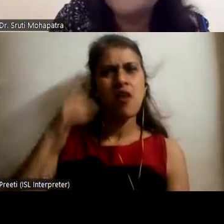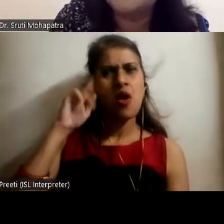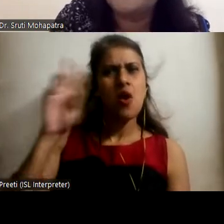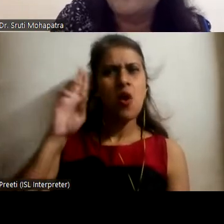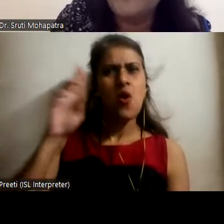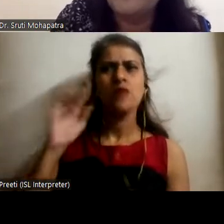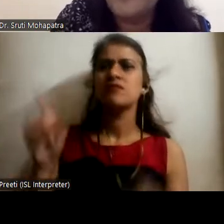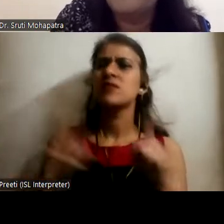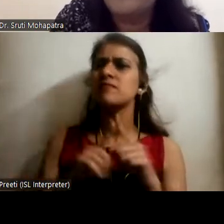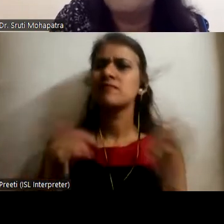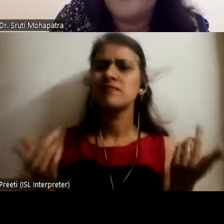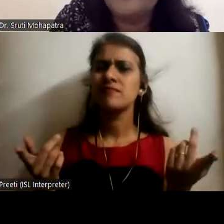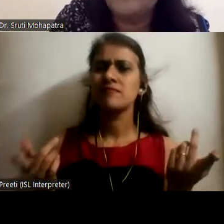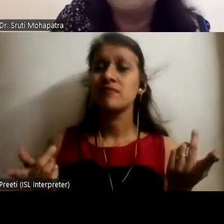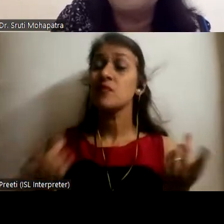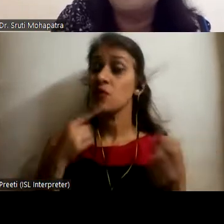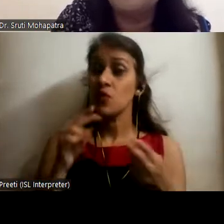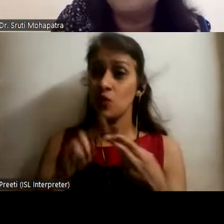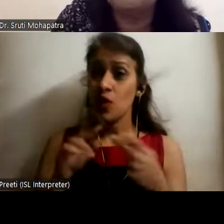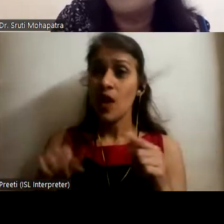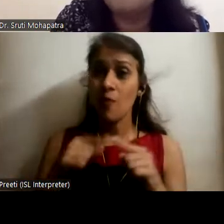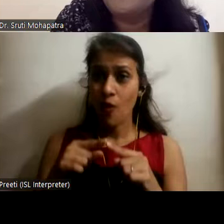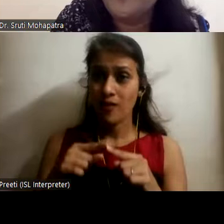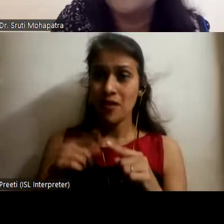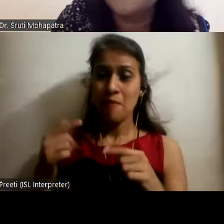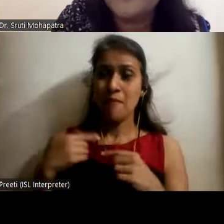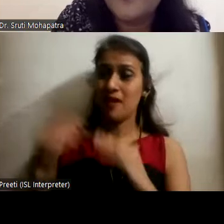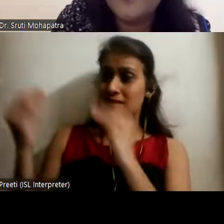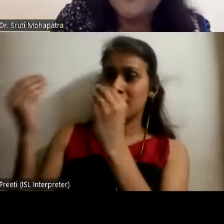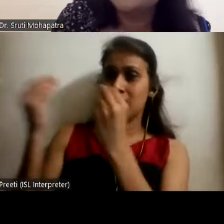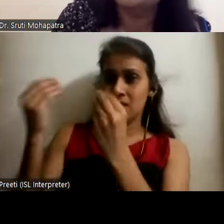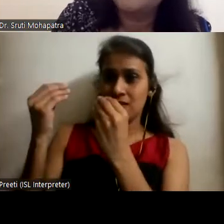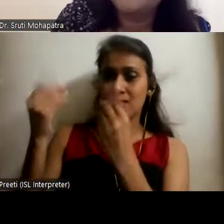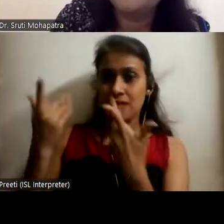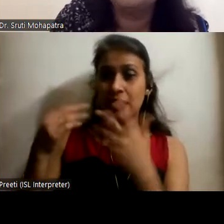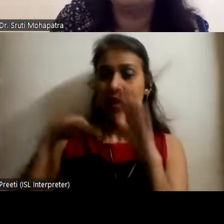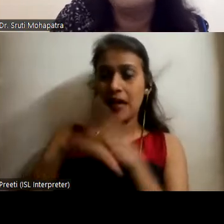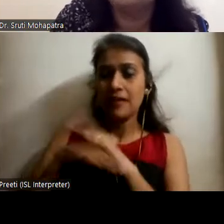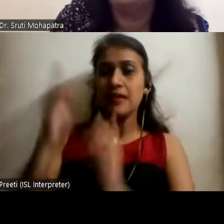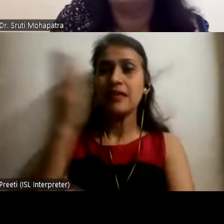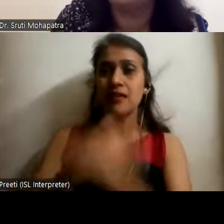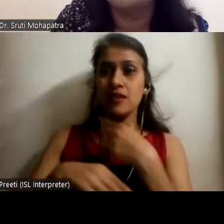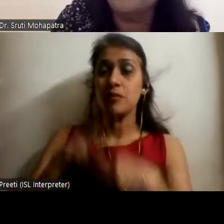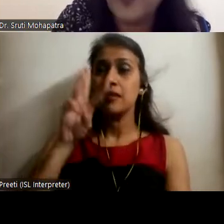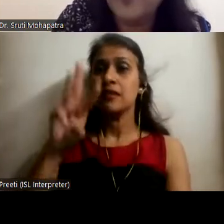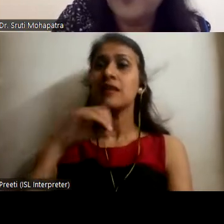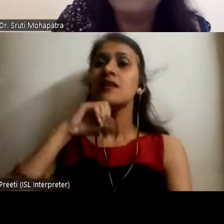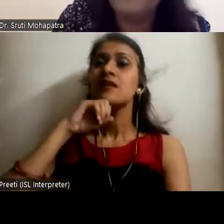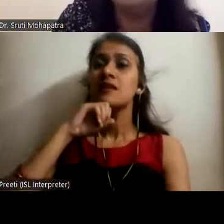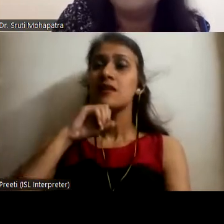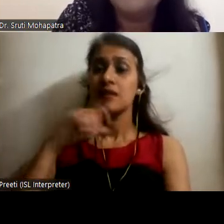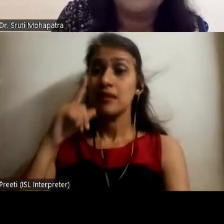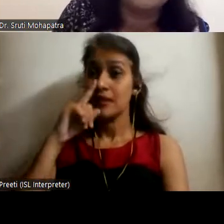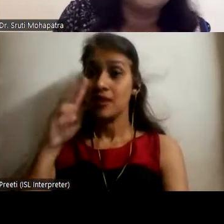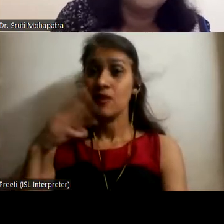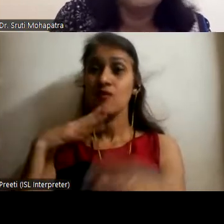I must tell you when I talk to you about my mentors in the disability sector, I have three